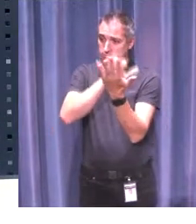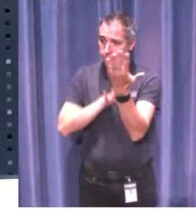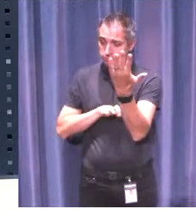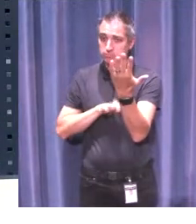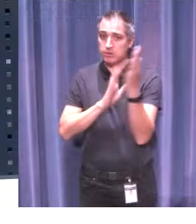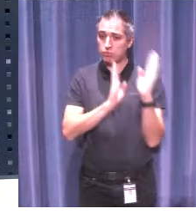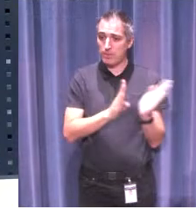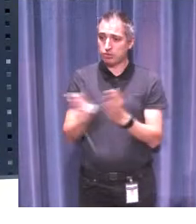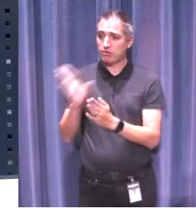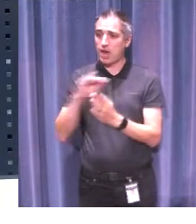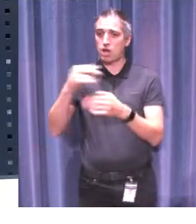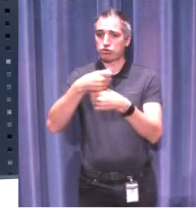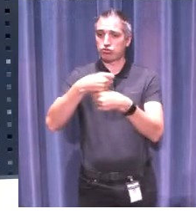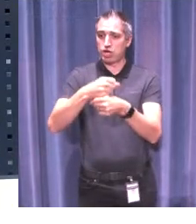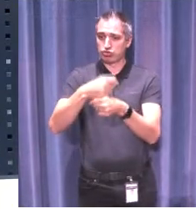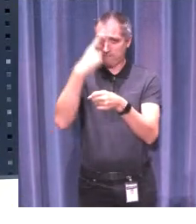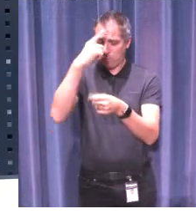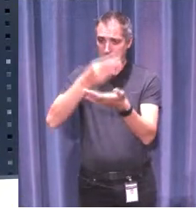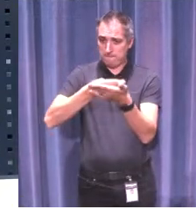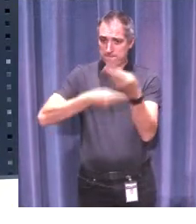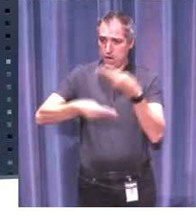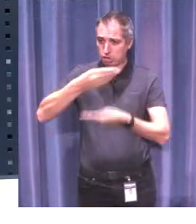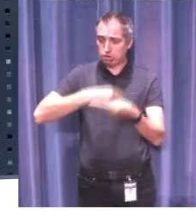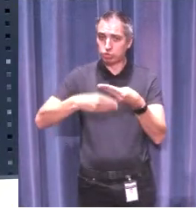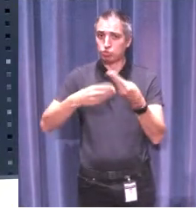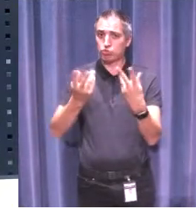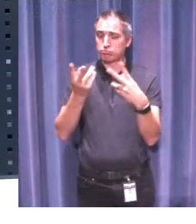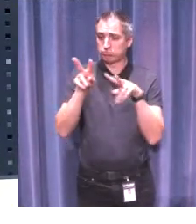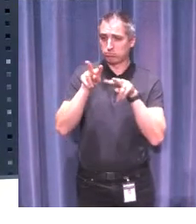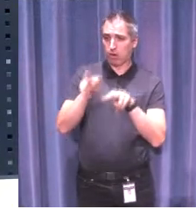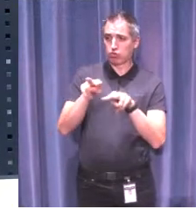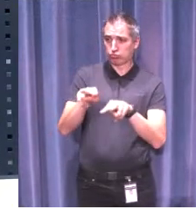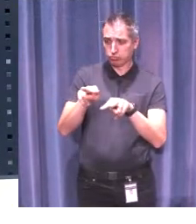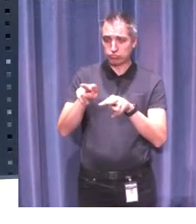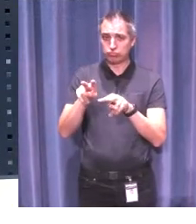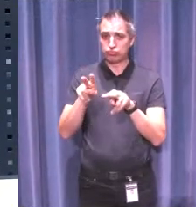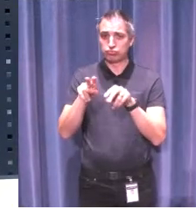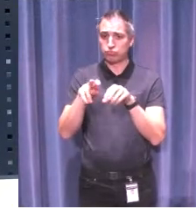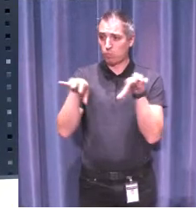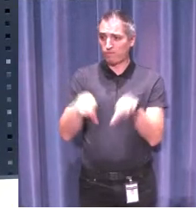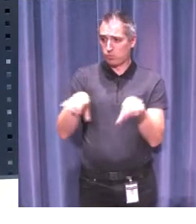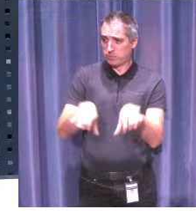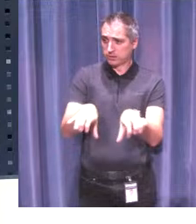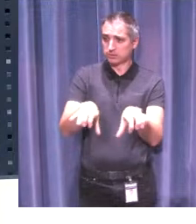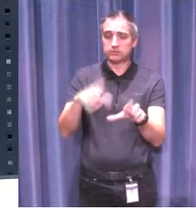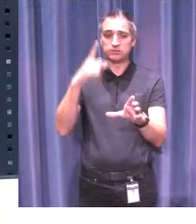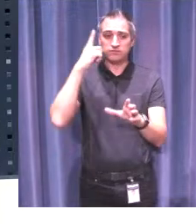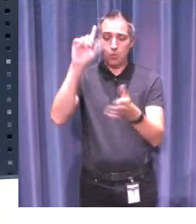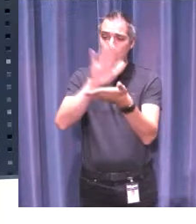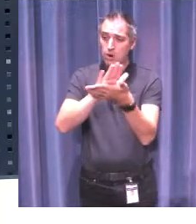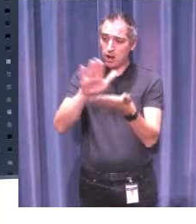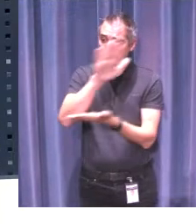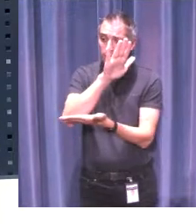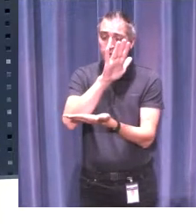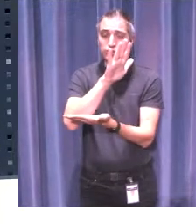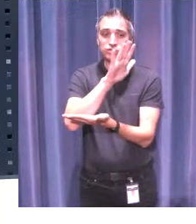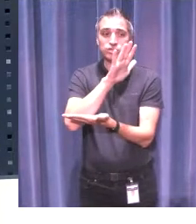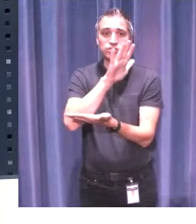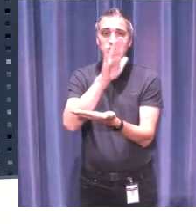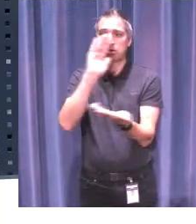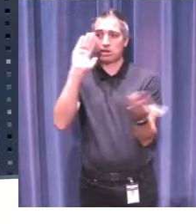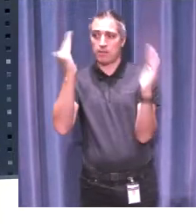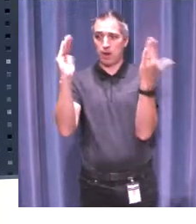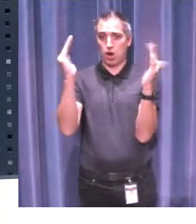creation of the budget, to monitor performance of the college and against the